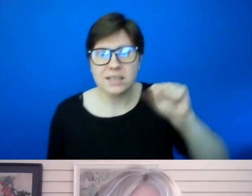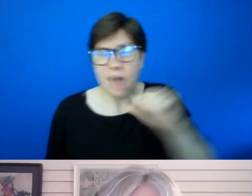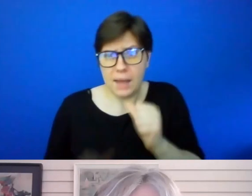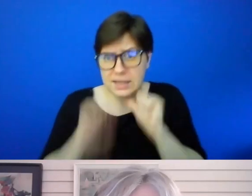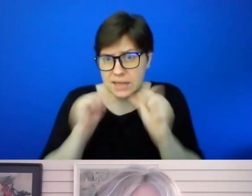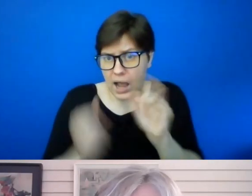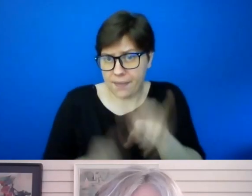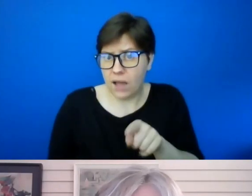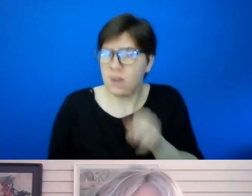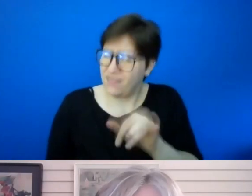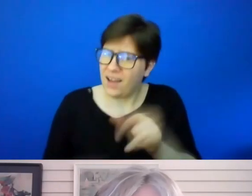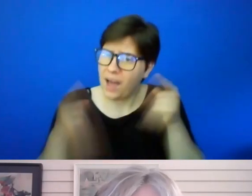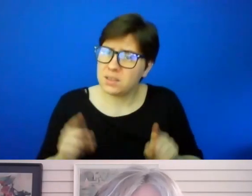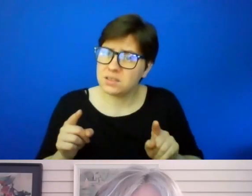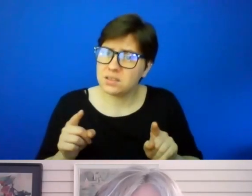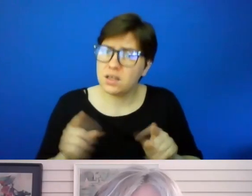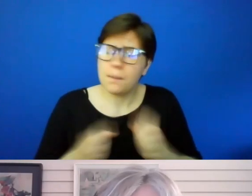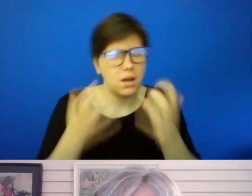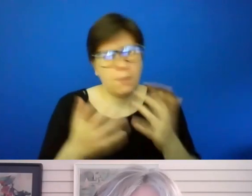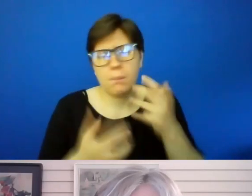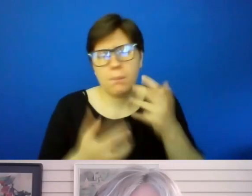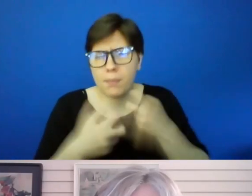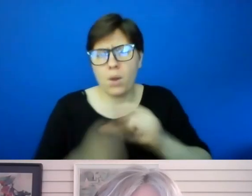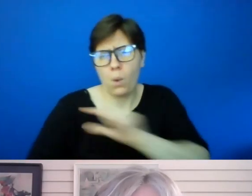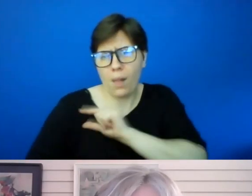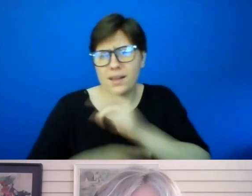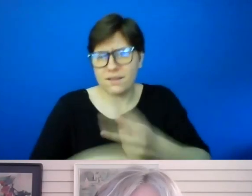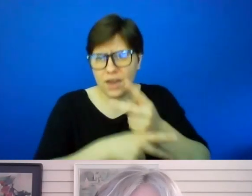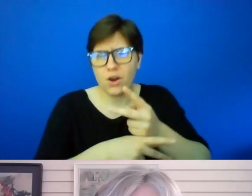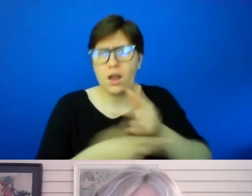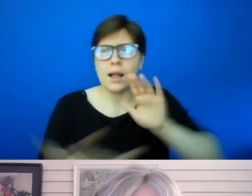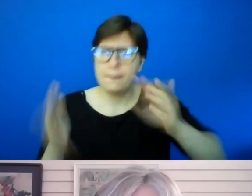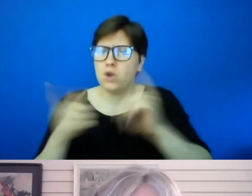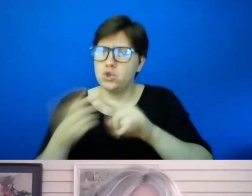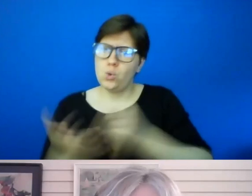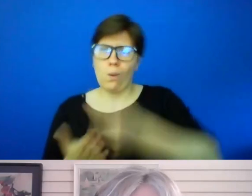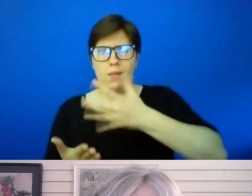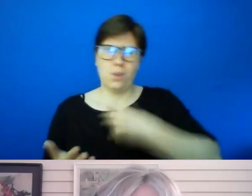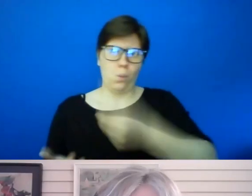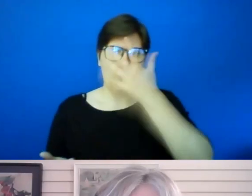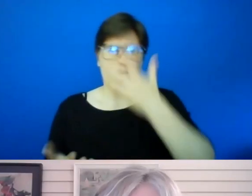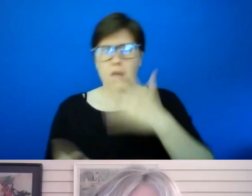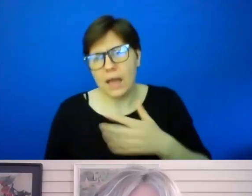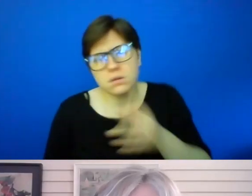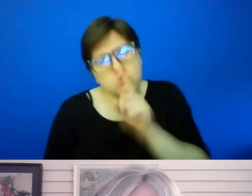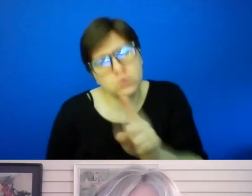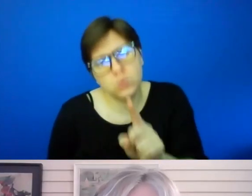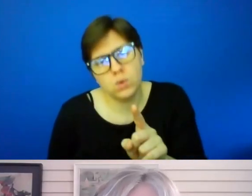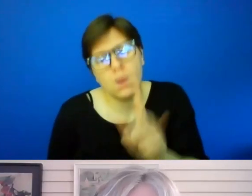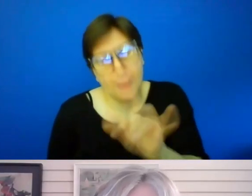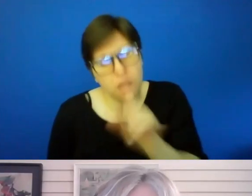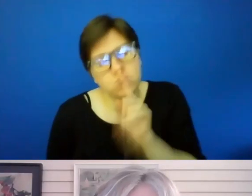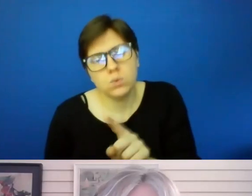there's lots of problems in the quality of care that they get versus the wealthy white Americans. That's absolutely true.